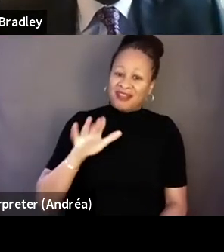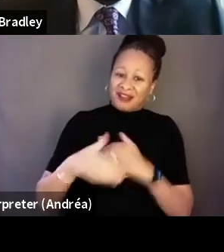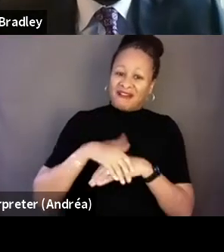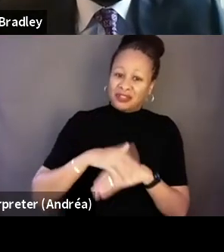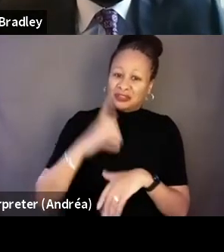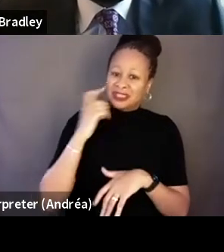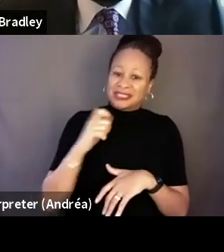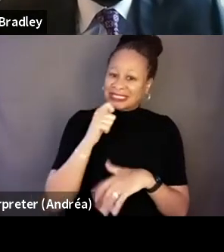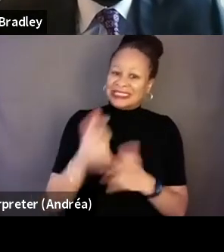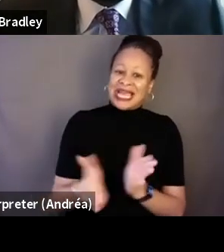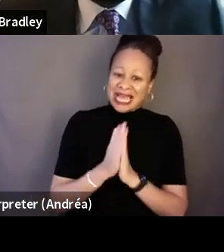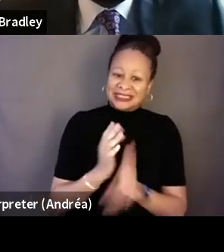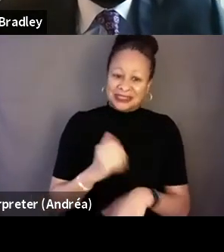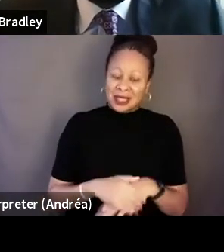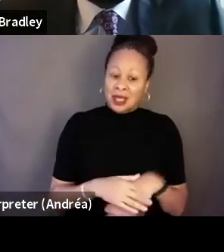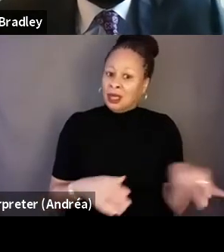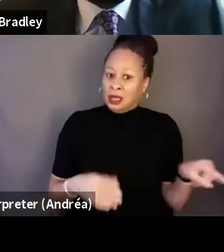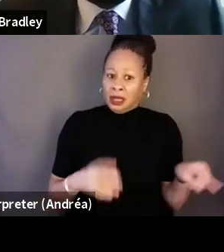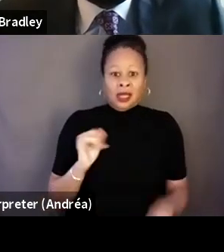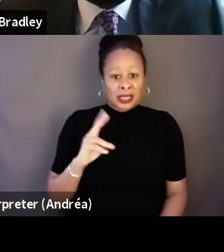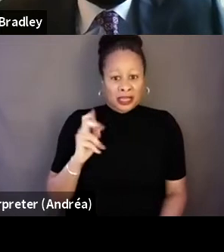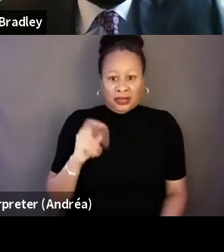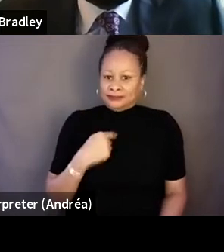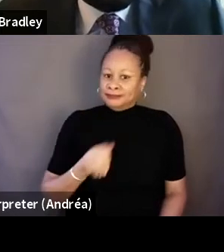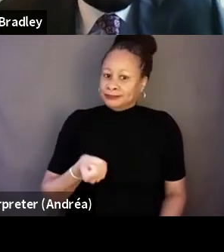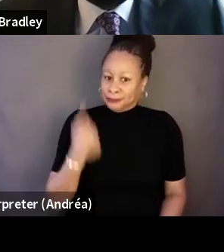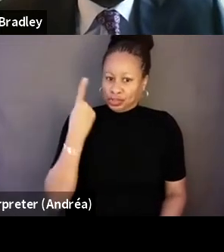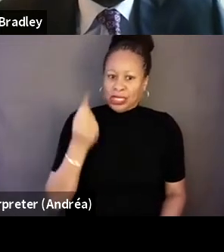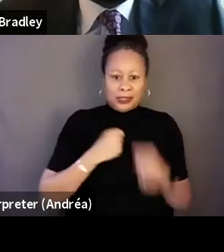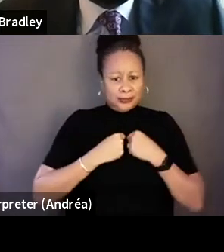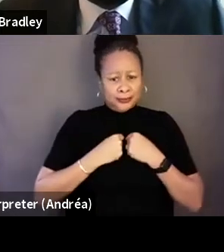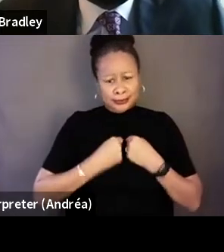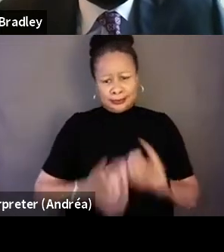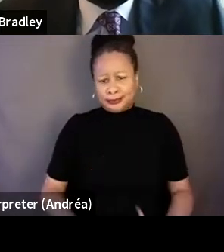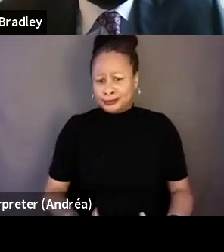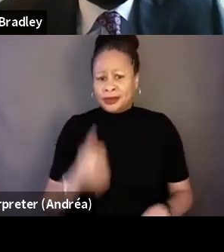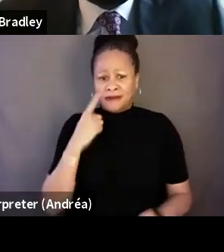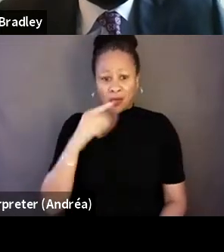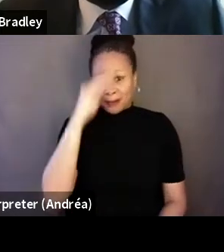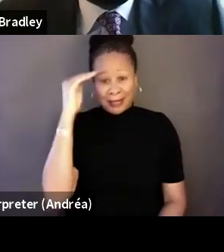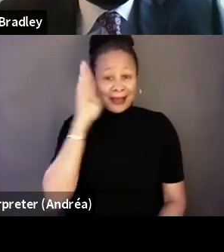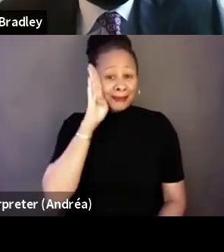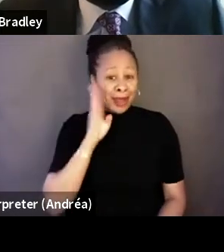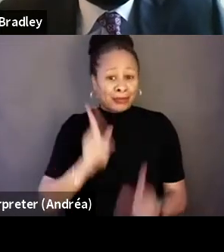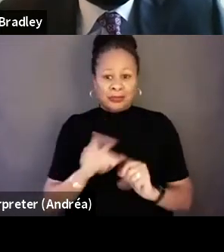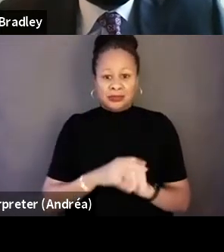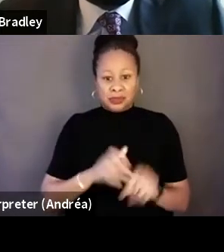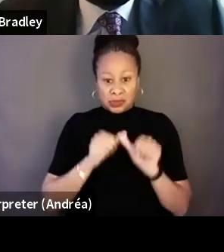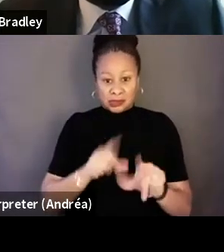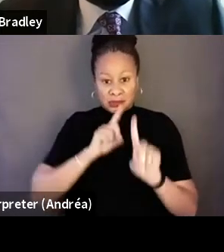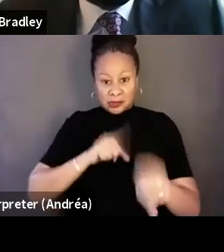So, but I do understand it's exhausting for Black people and brown people